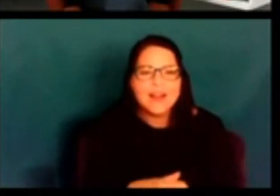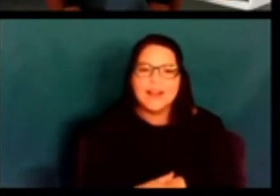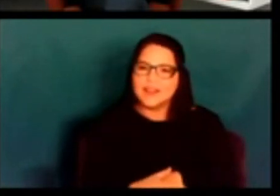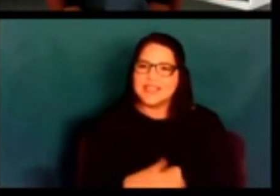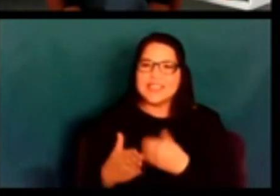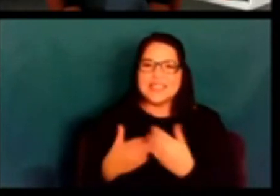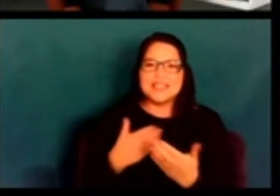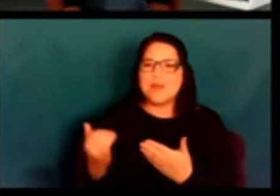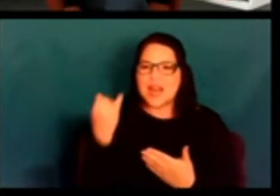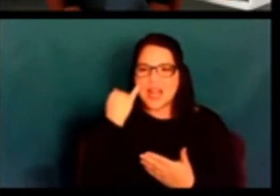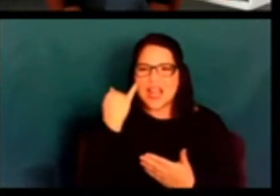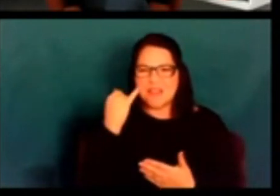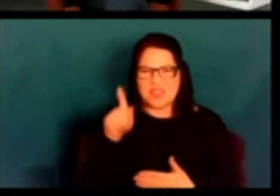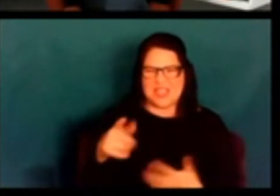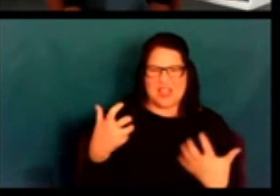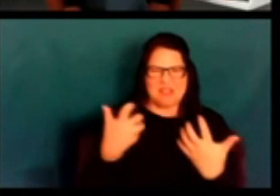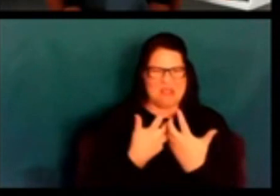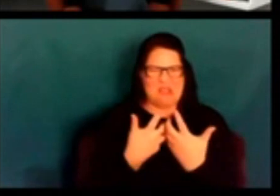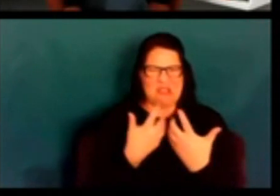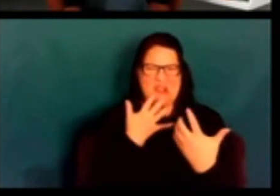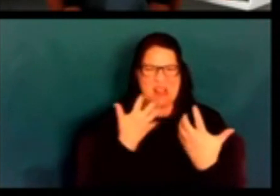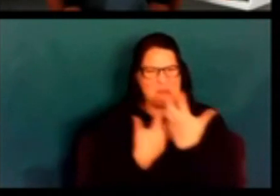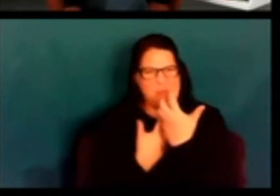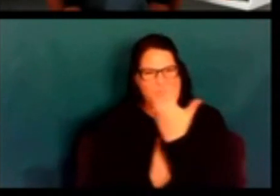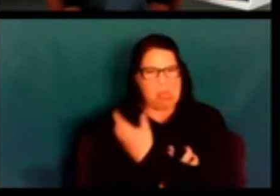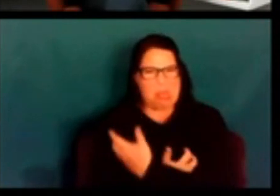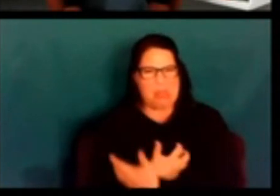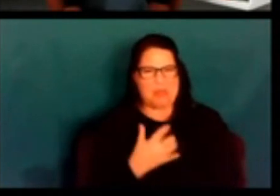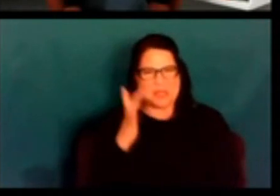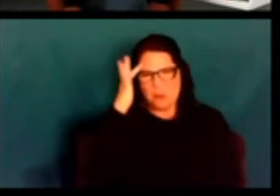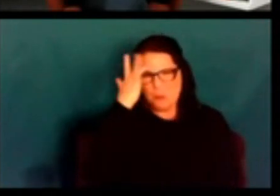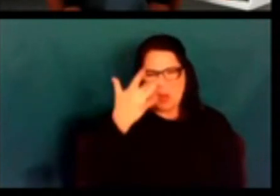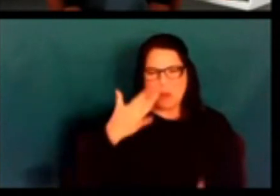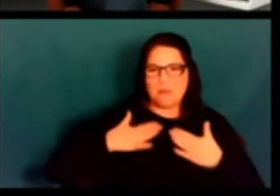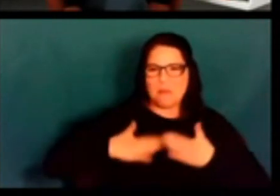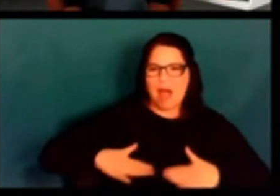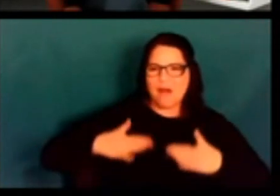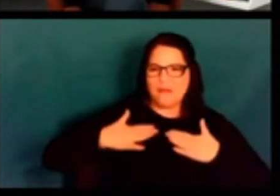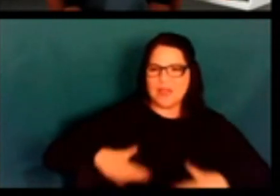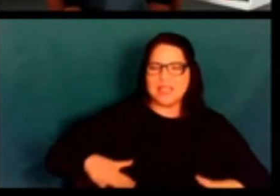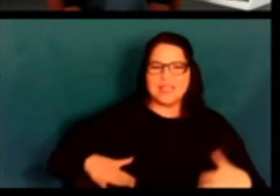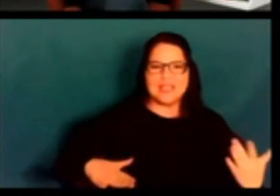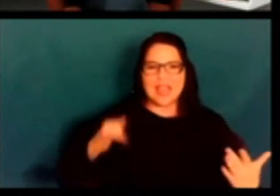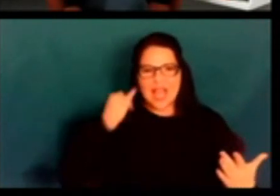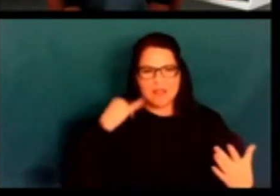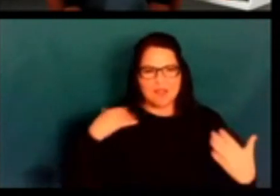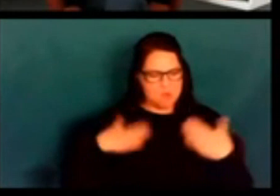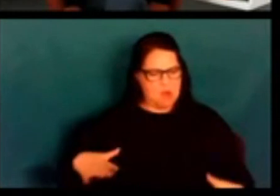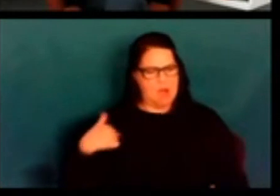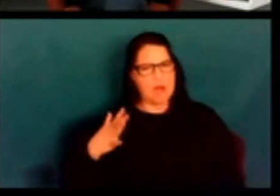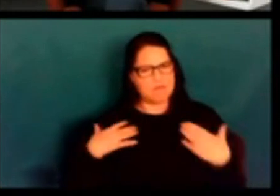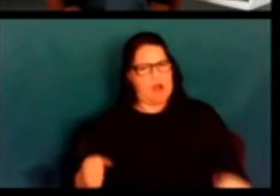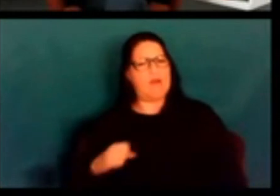No matter if the colors clashed or they were sick-looking outfits. If you wear things with